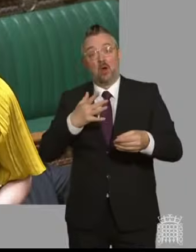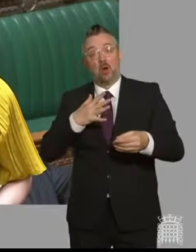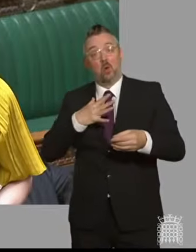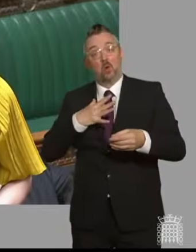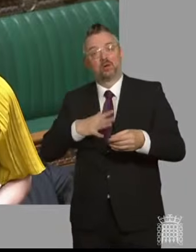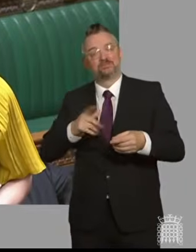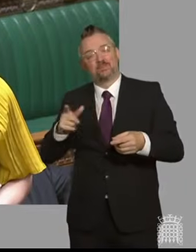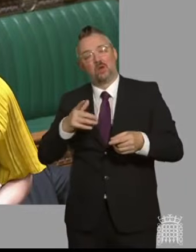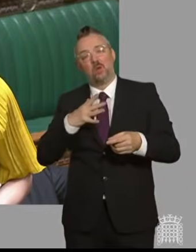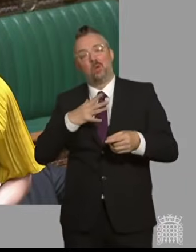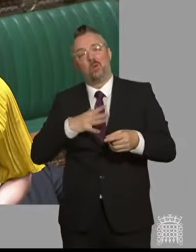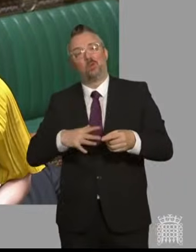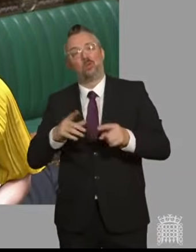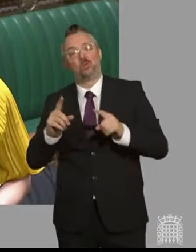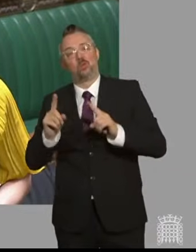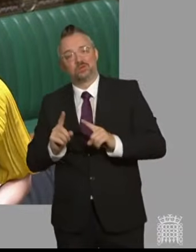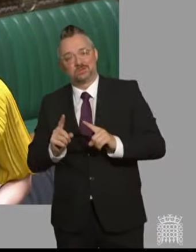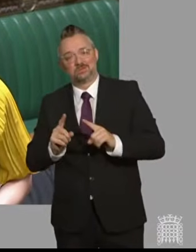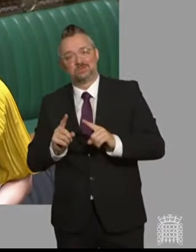only start in spring